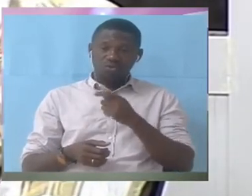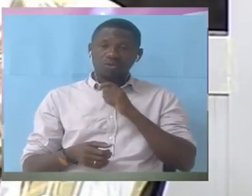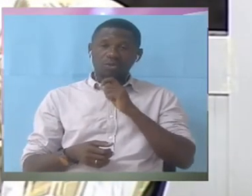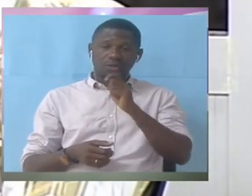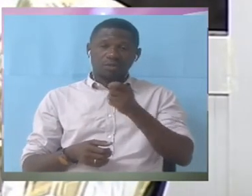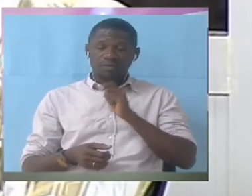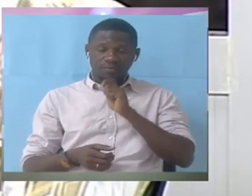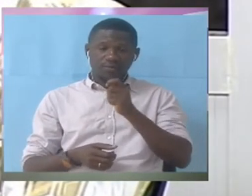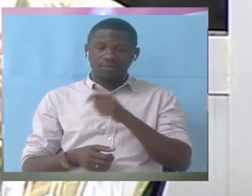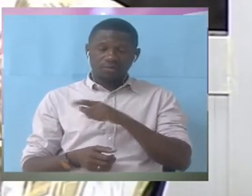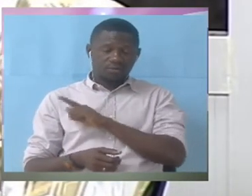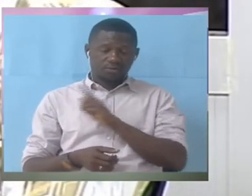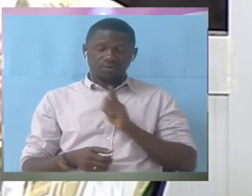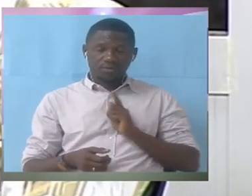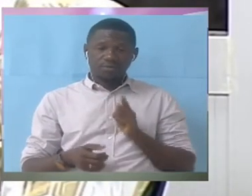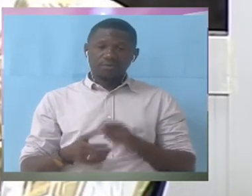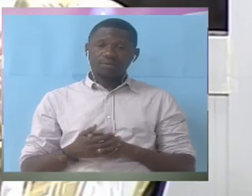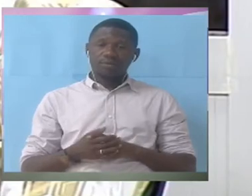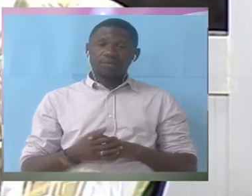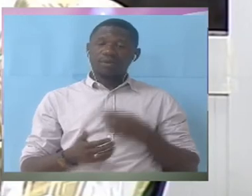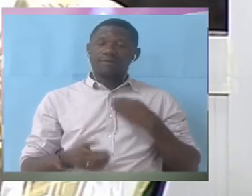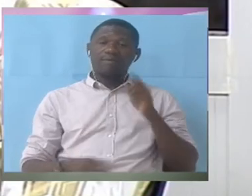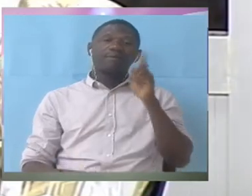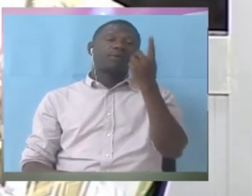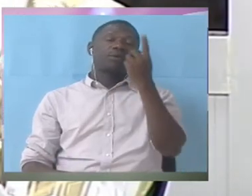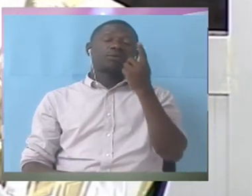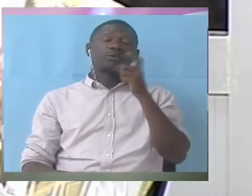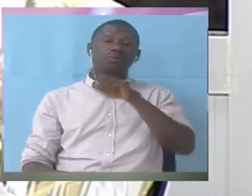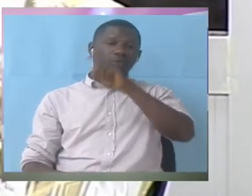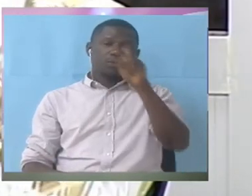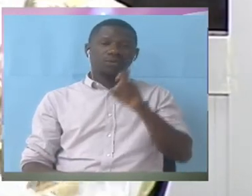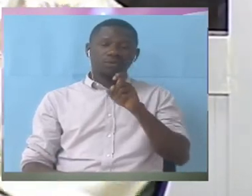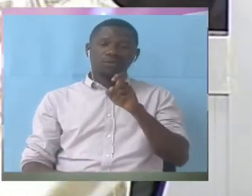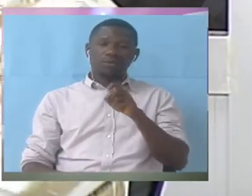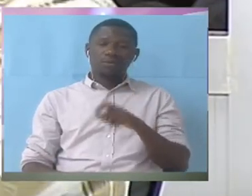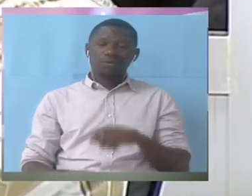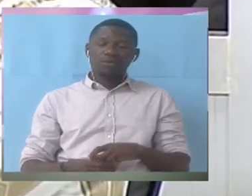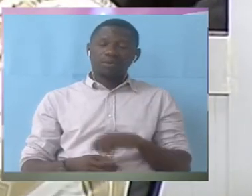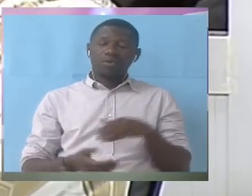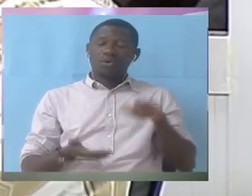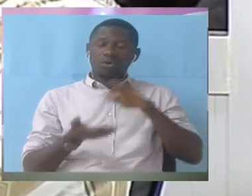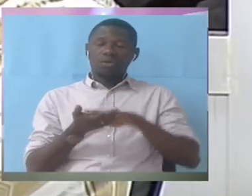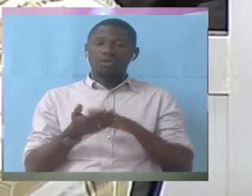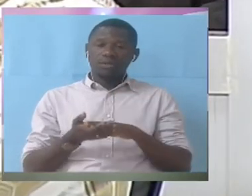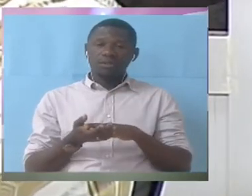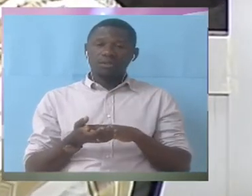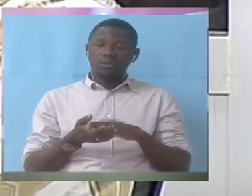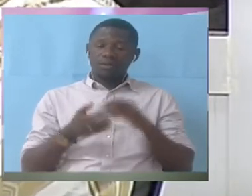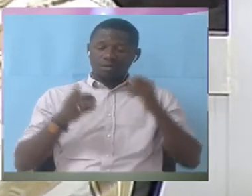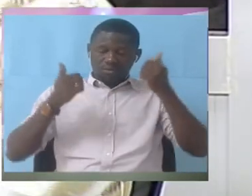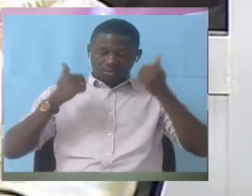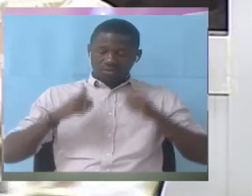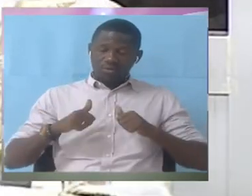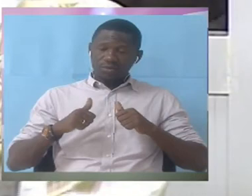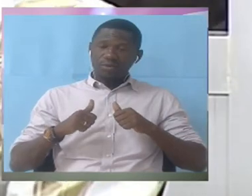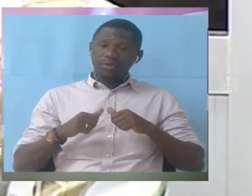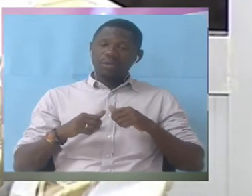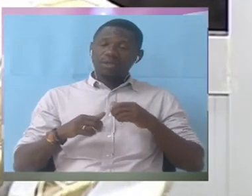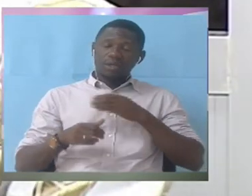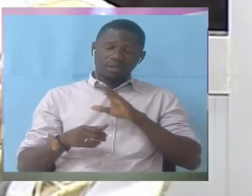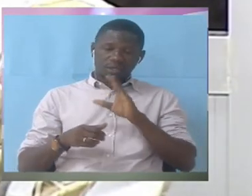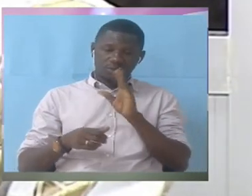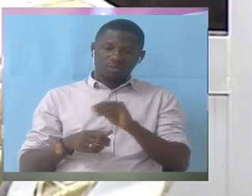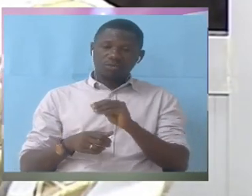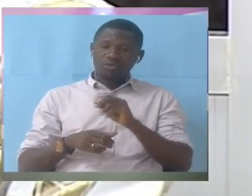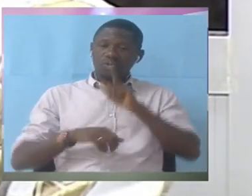ñu. And the first question that was thrown at me was on his ability to do traditional medicine. Man liñ ma ñe